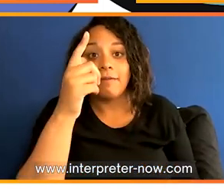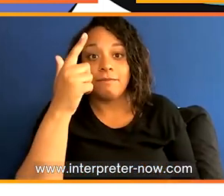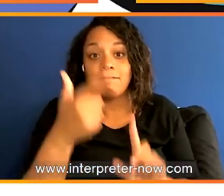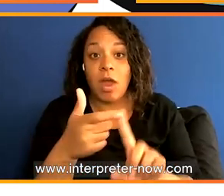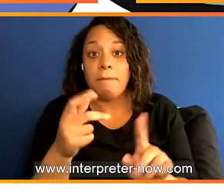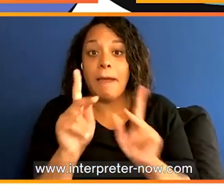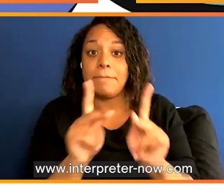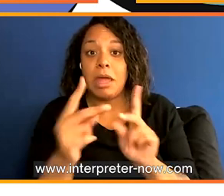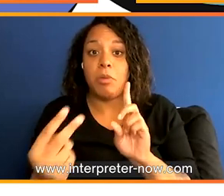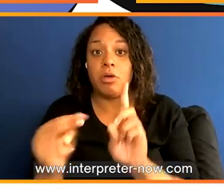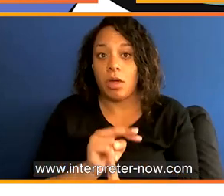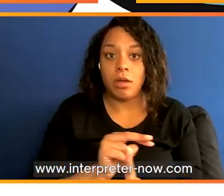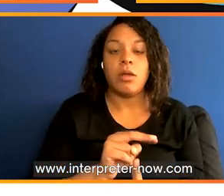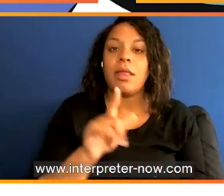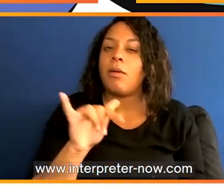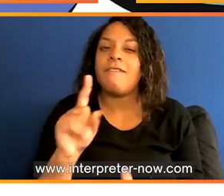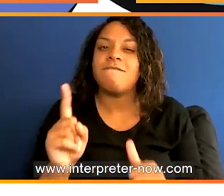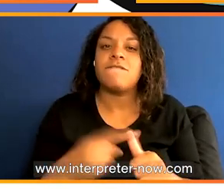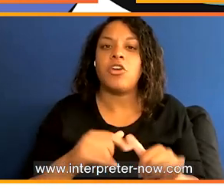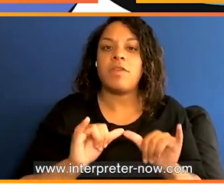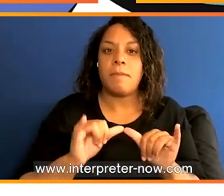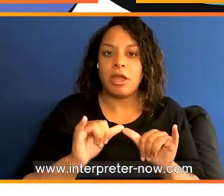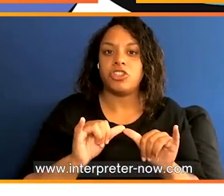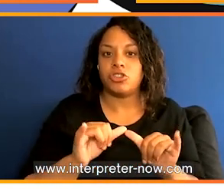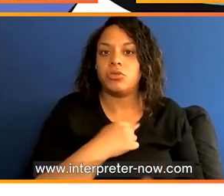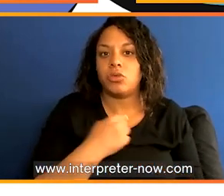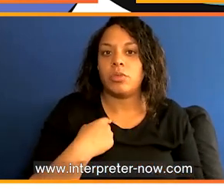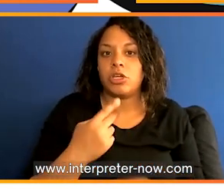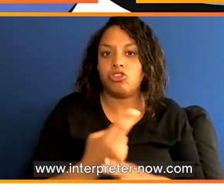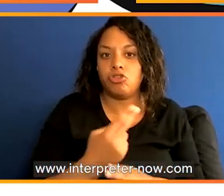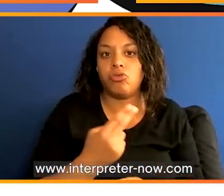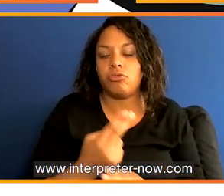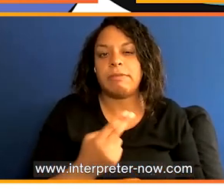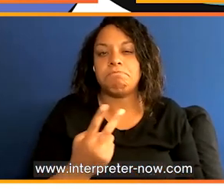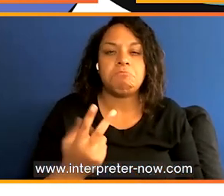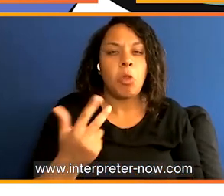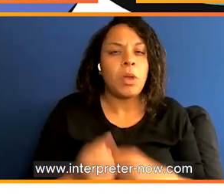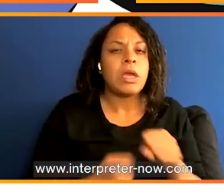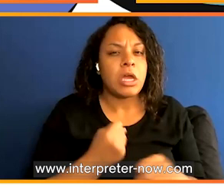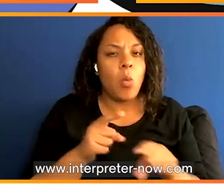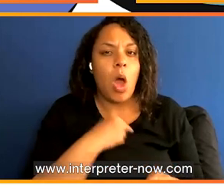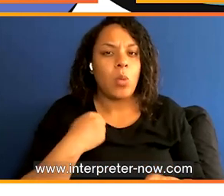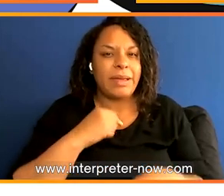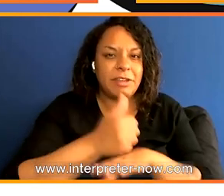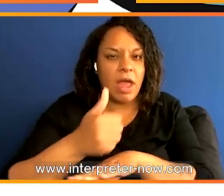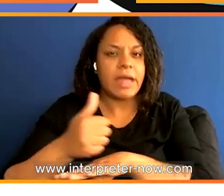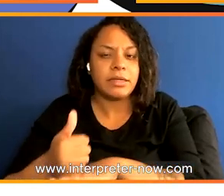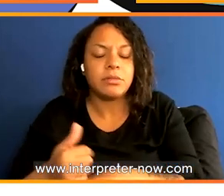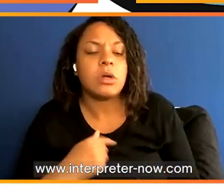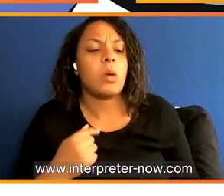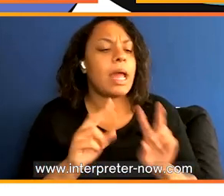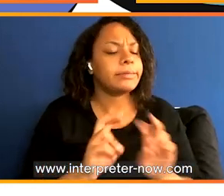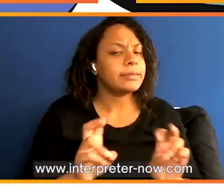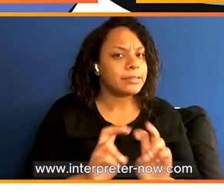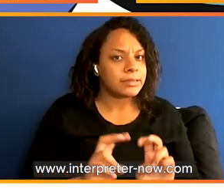We literally are going to hold you accountable for that. And from a people standpoint, you know, that was one of the first measures that